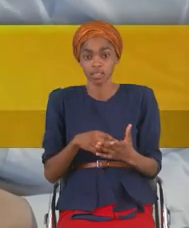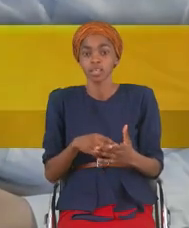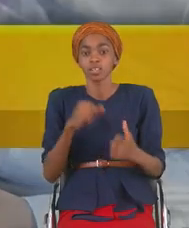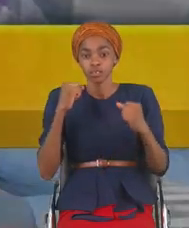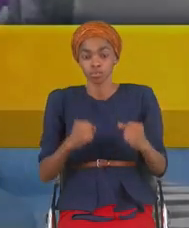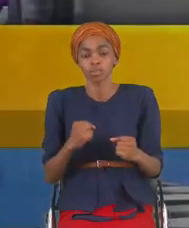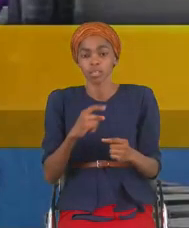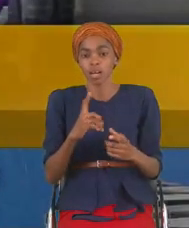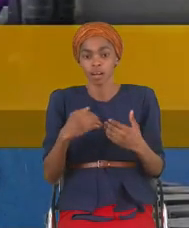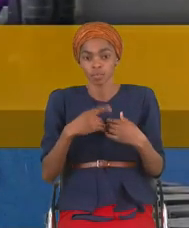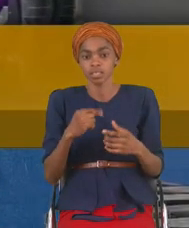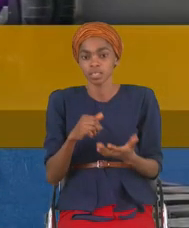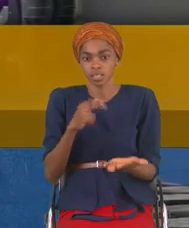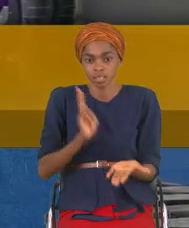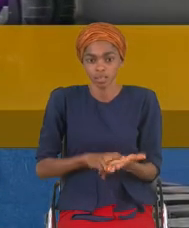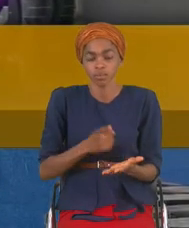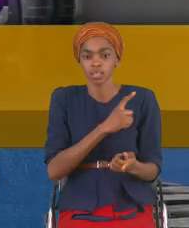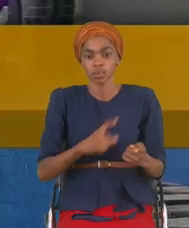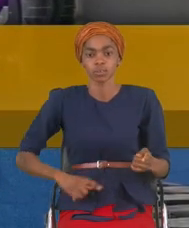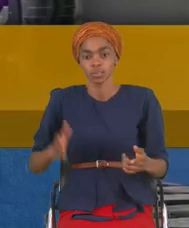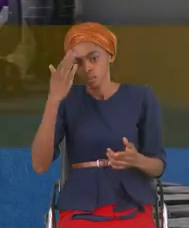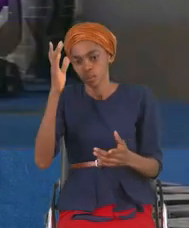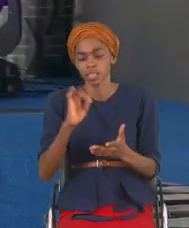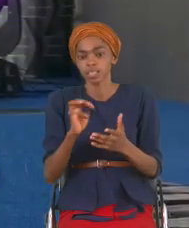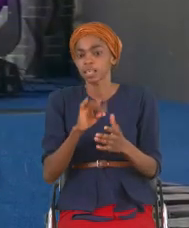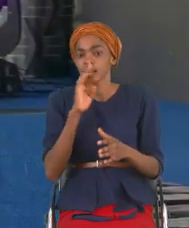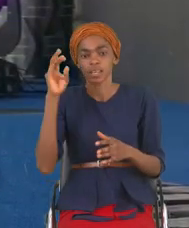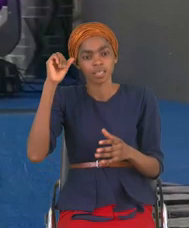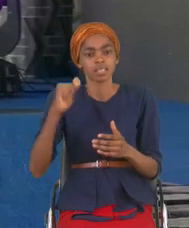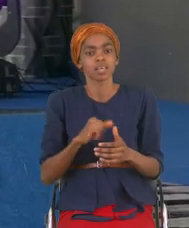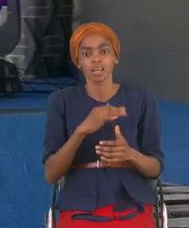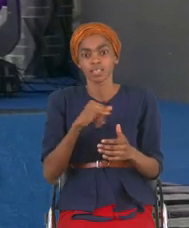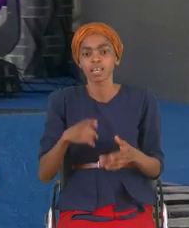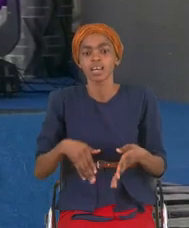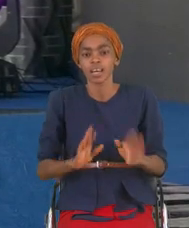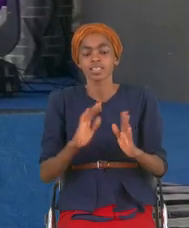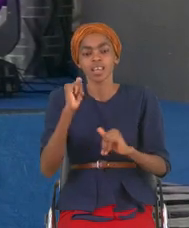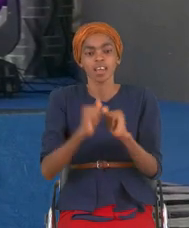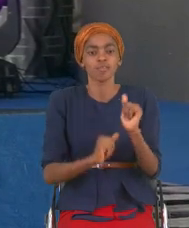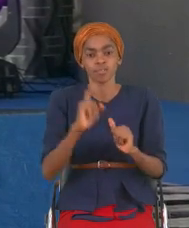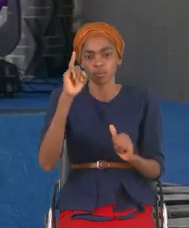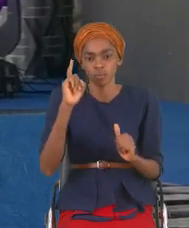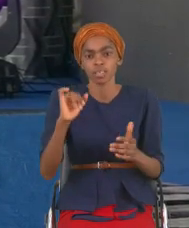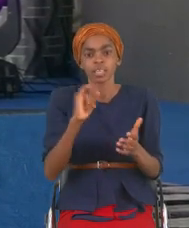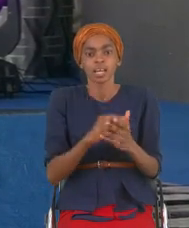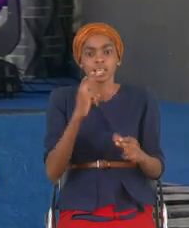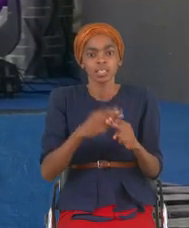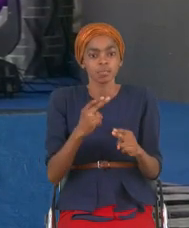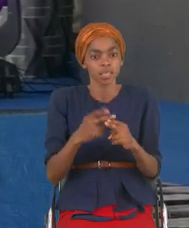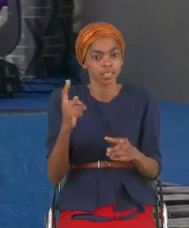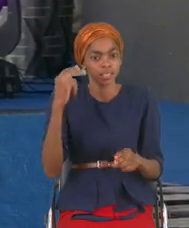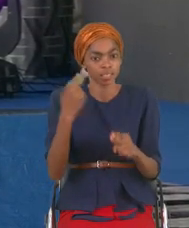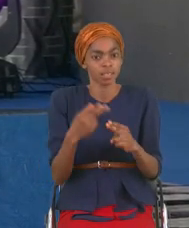let everyone everyone everyone let everyone that name is the name of